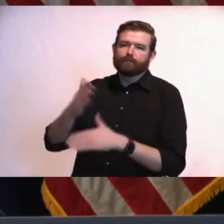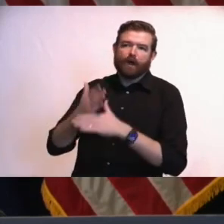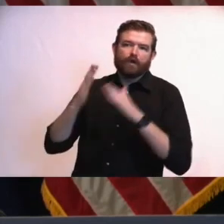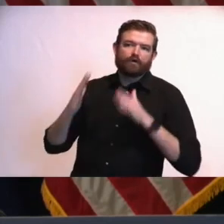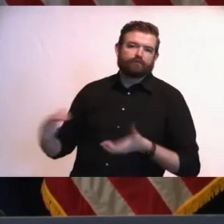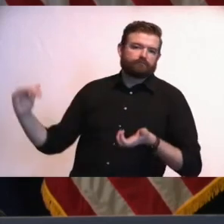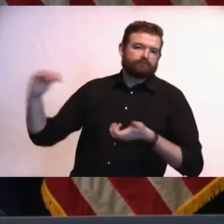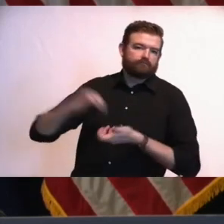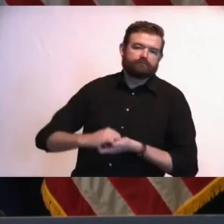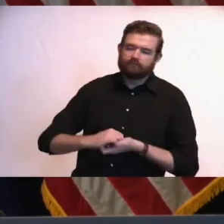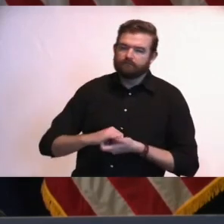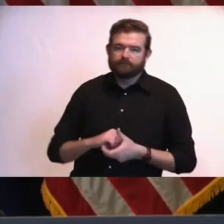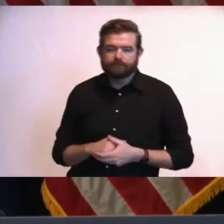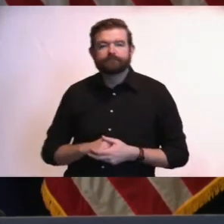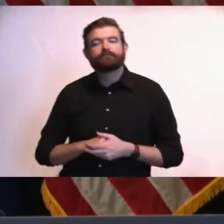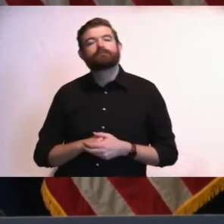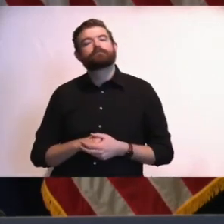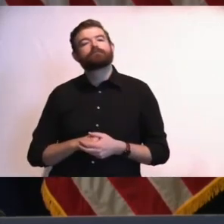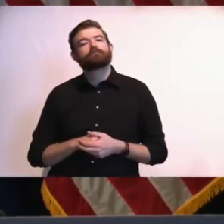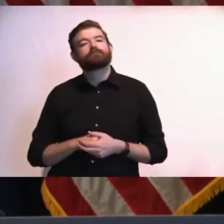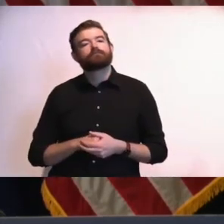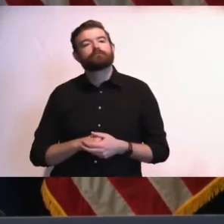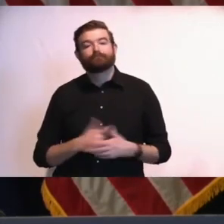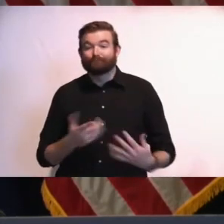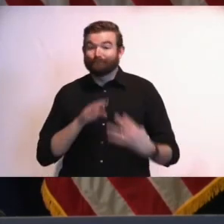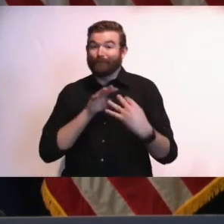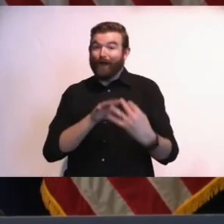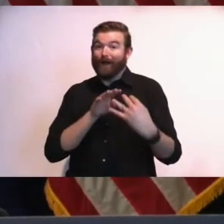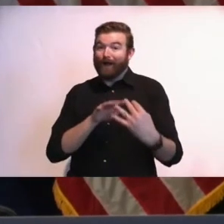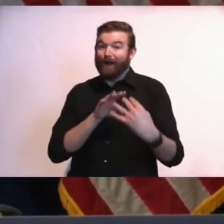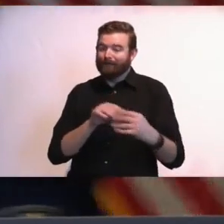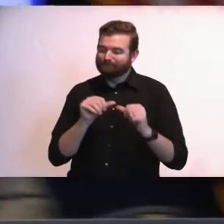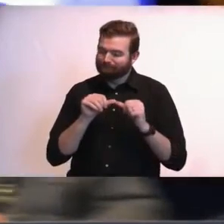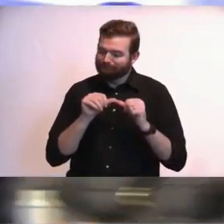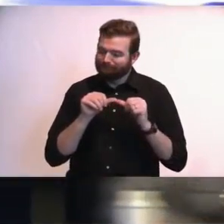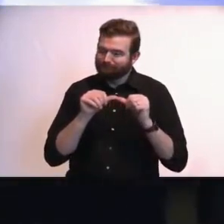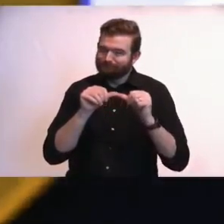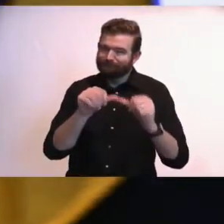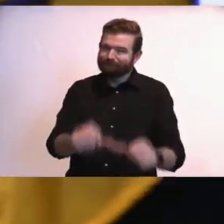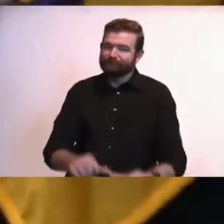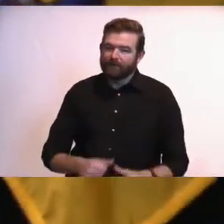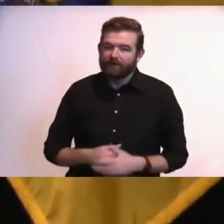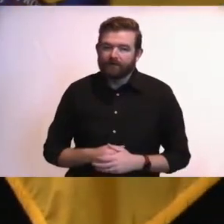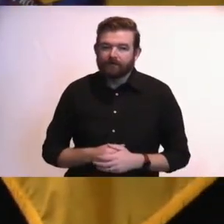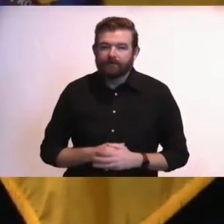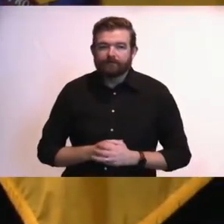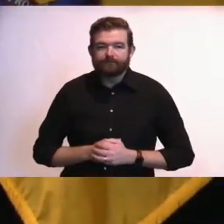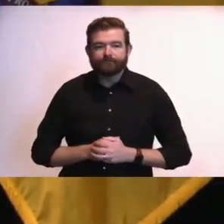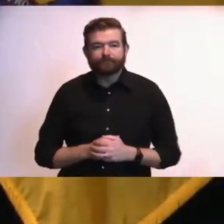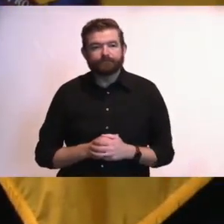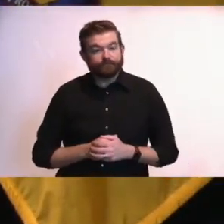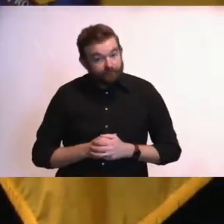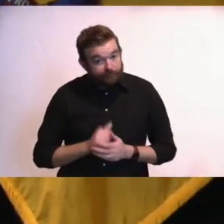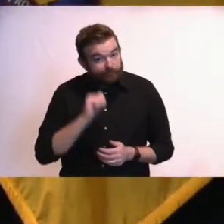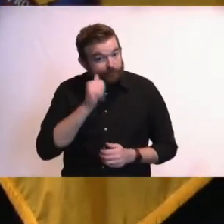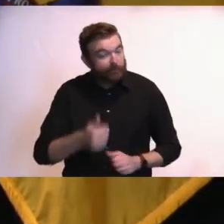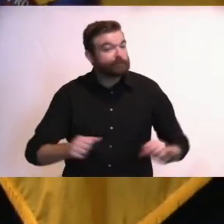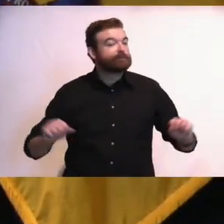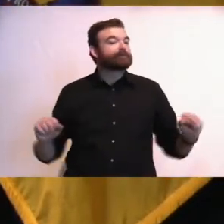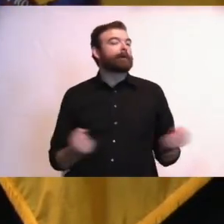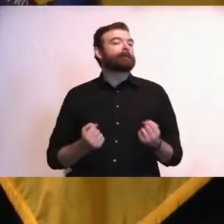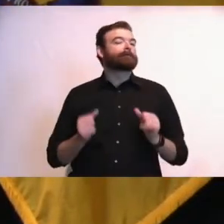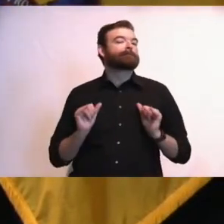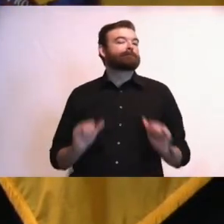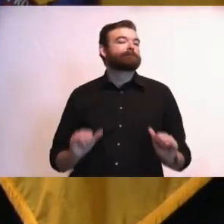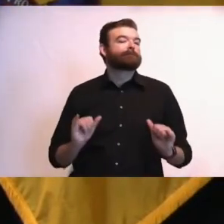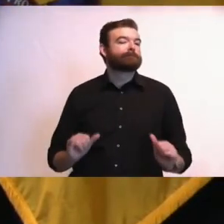the battle wages on. Thank you. Amen to that. Cold weather tomorrow, but hopefully